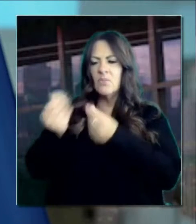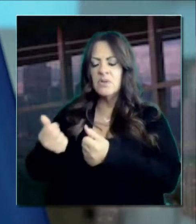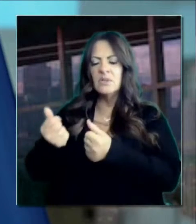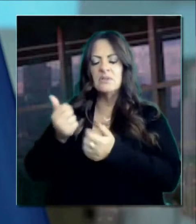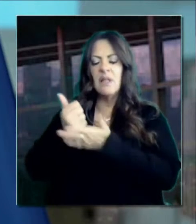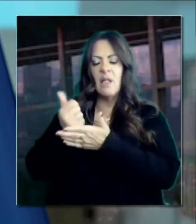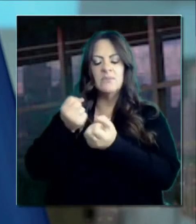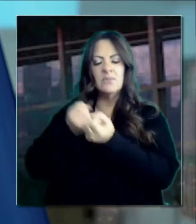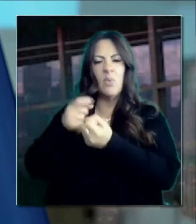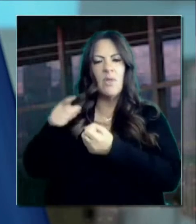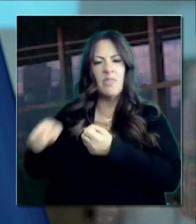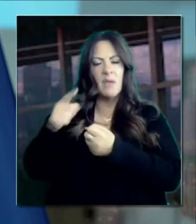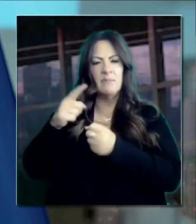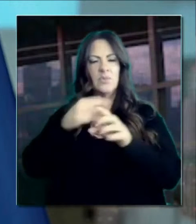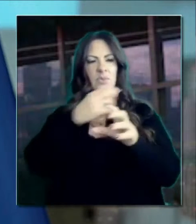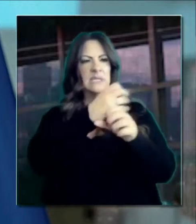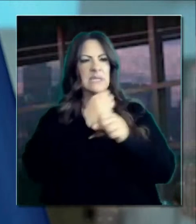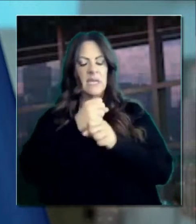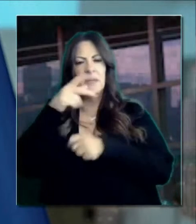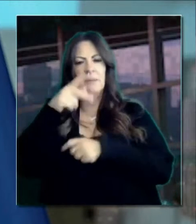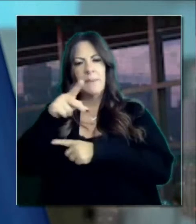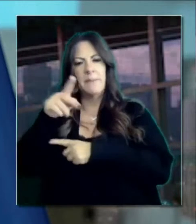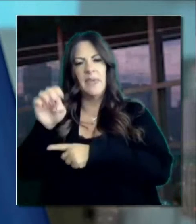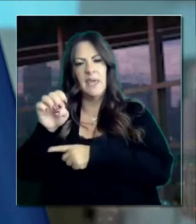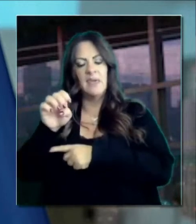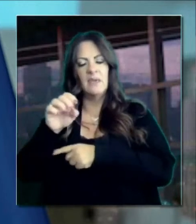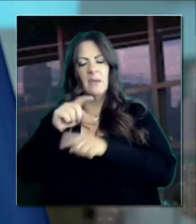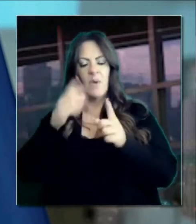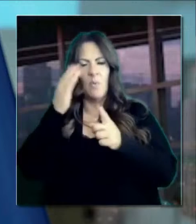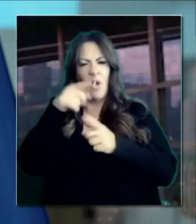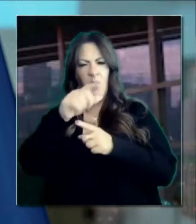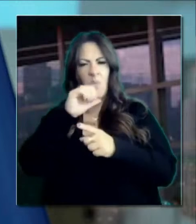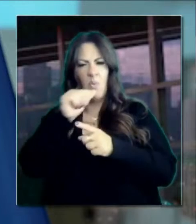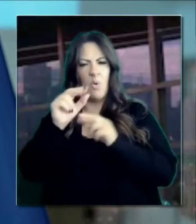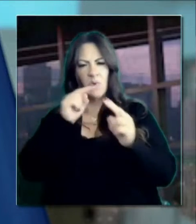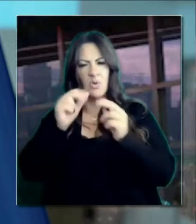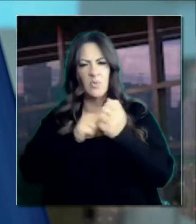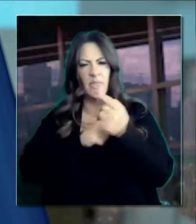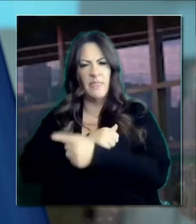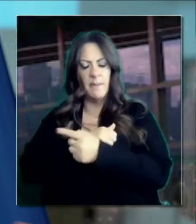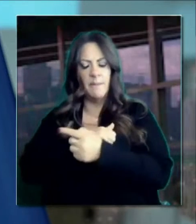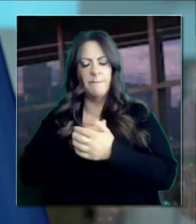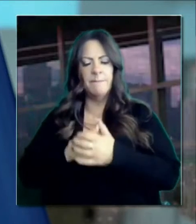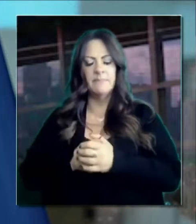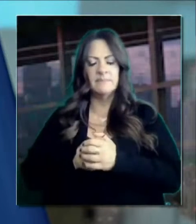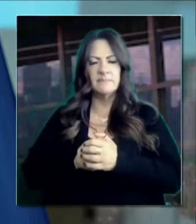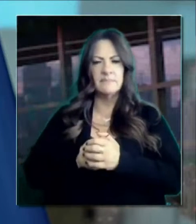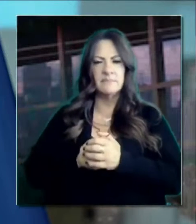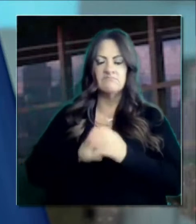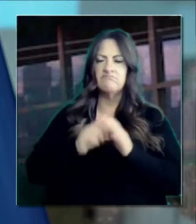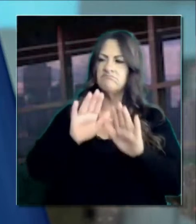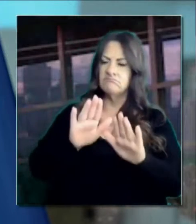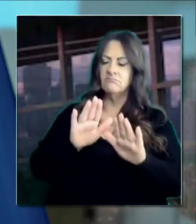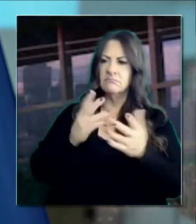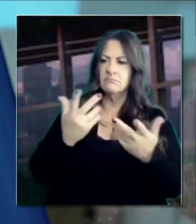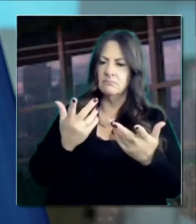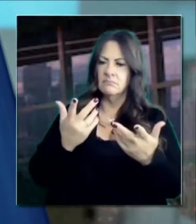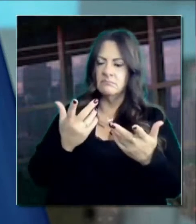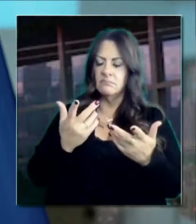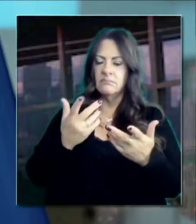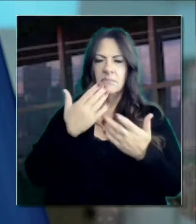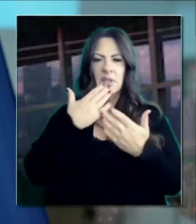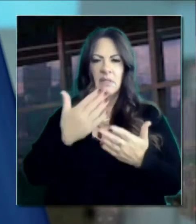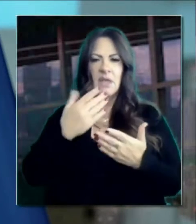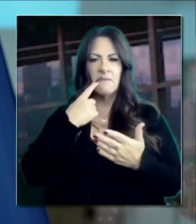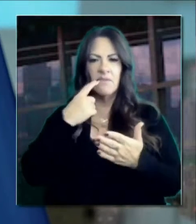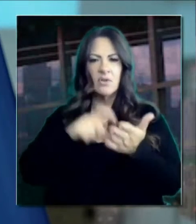pocket. Why won't you come to the table with them on that? Well, first of all, thank you for acknowledging not just what we said, but